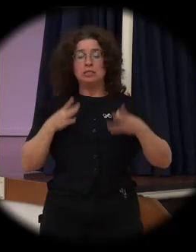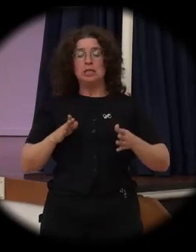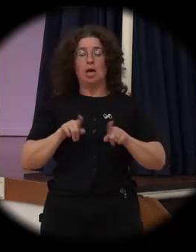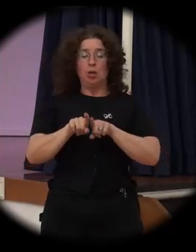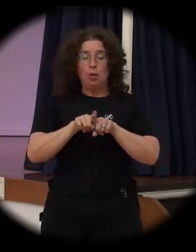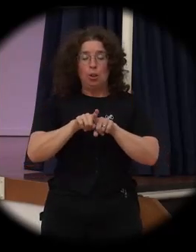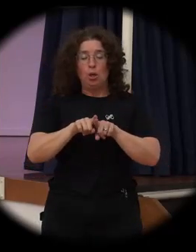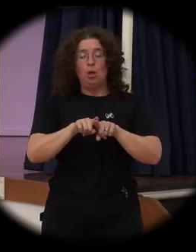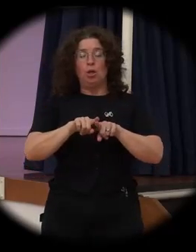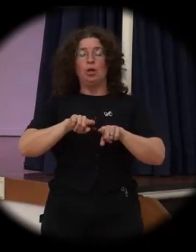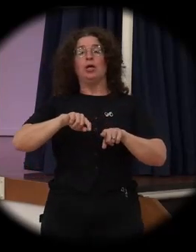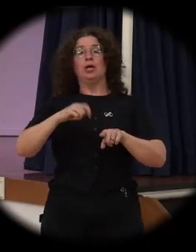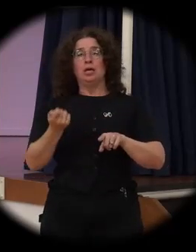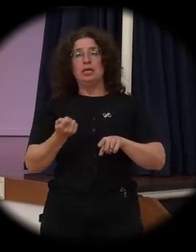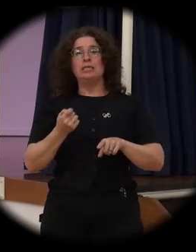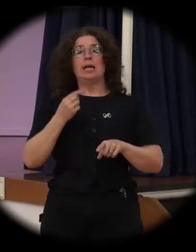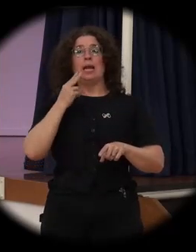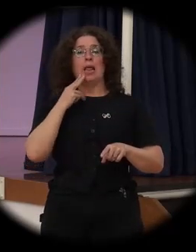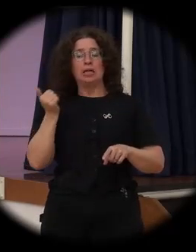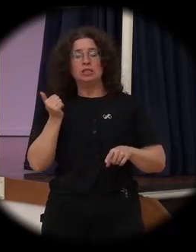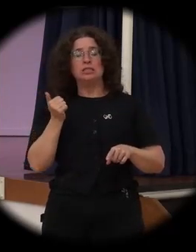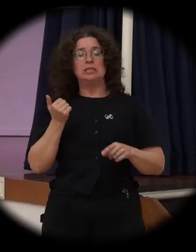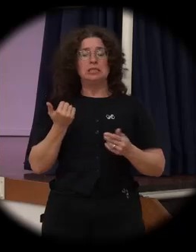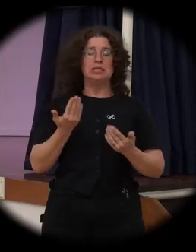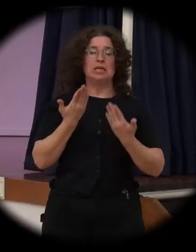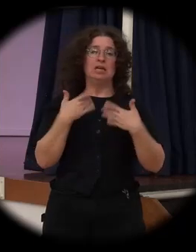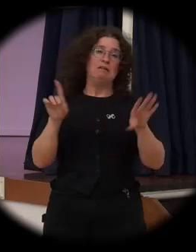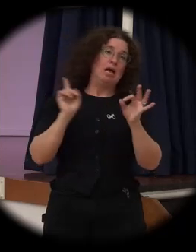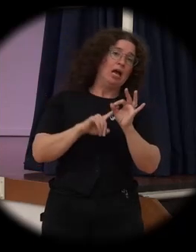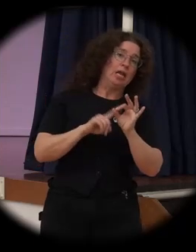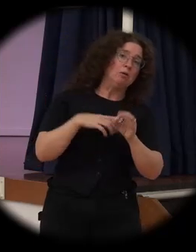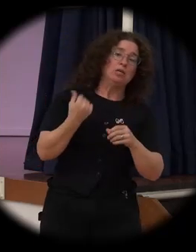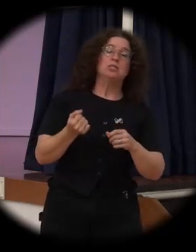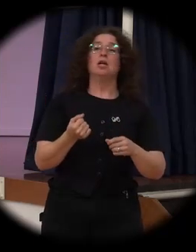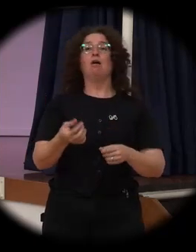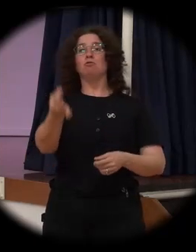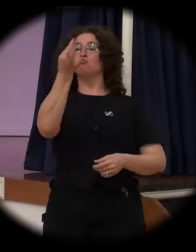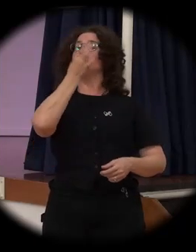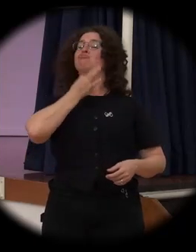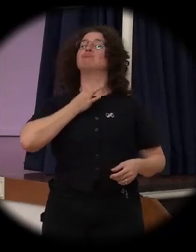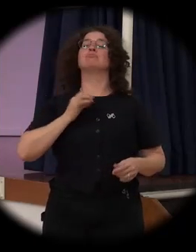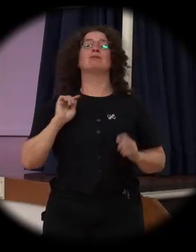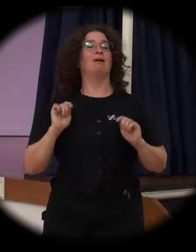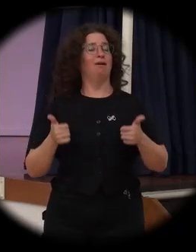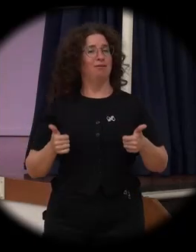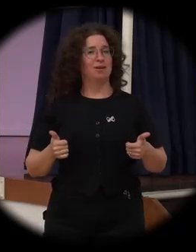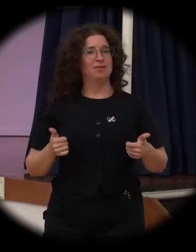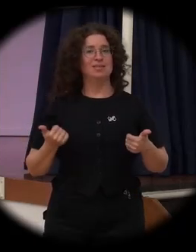deploy a manual build ever again. And if you have any questions about this as well, feel free to come find me afterwards.